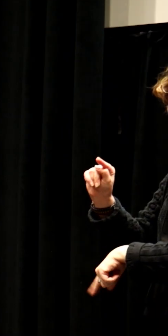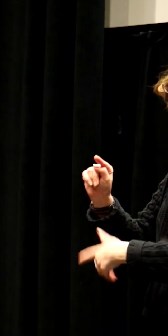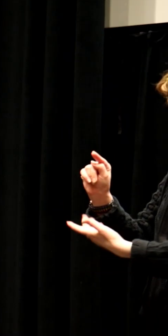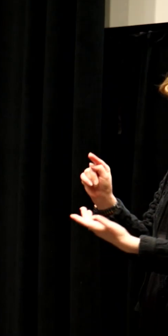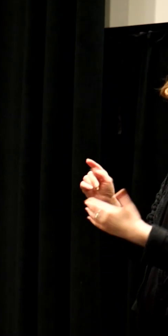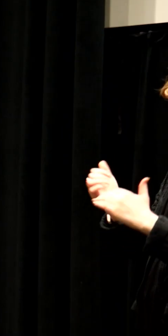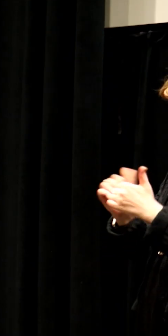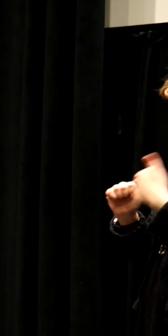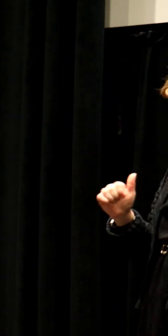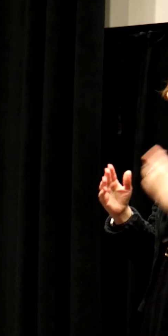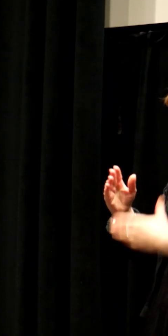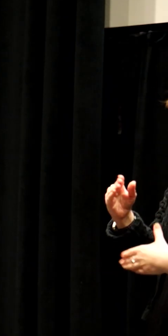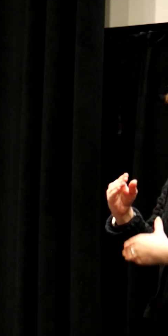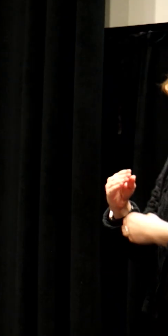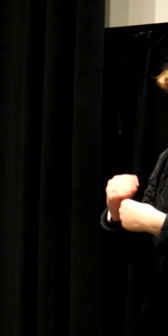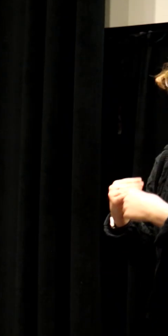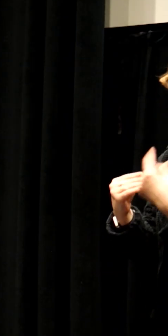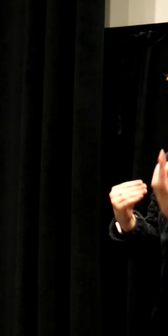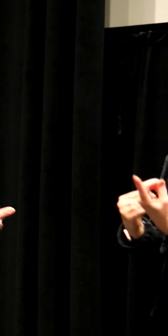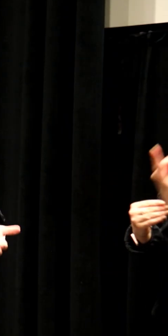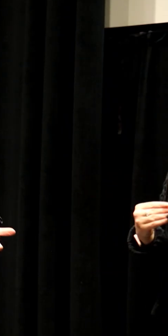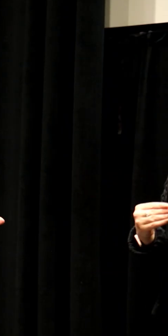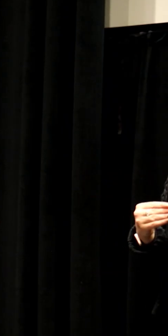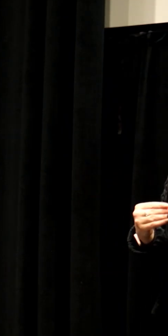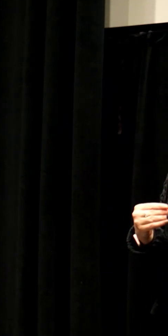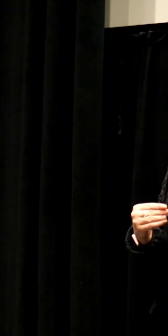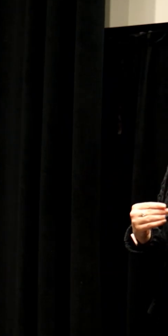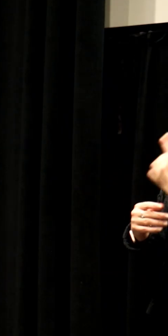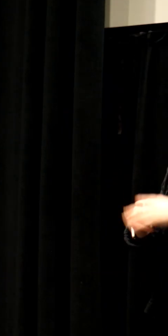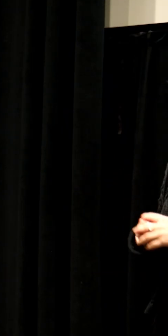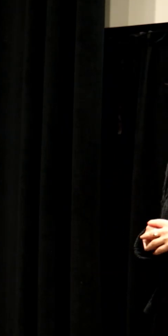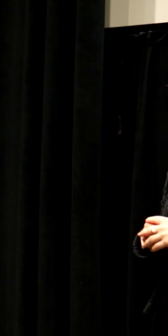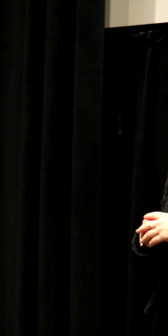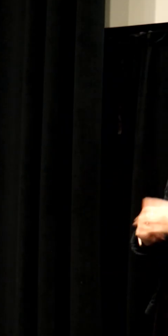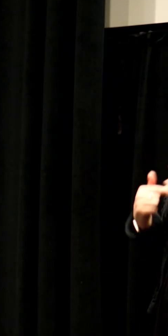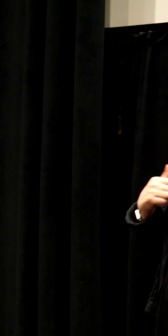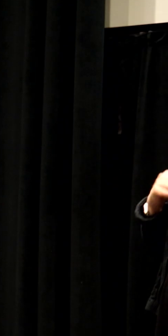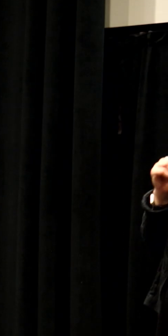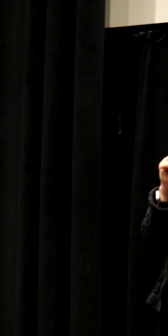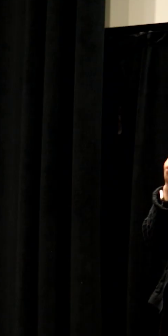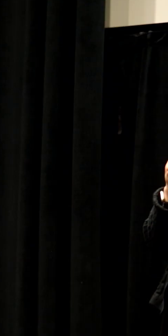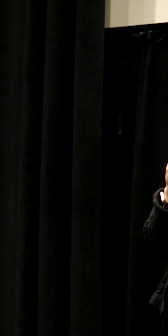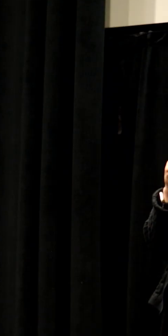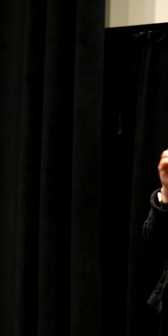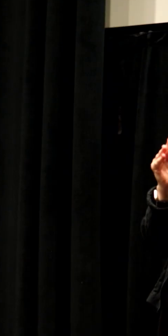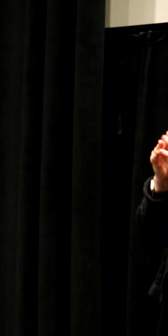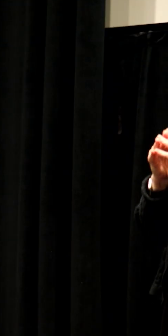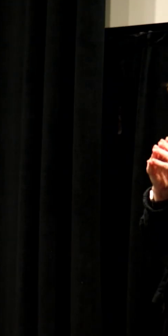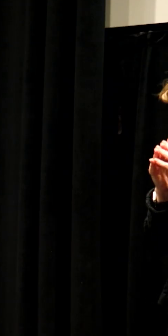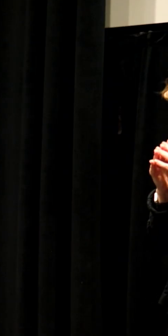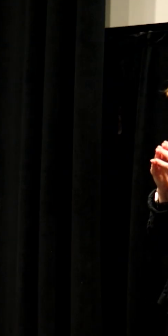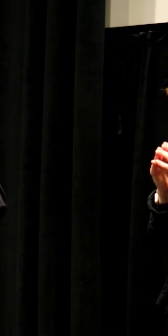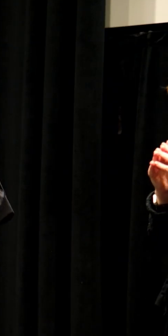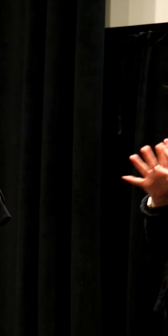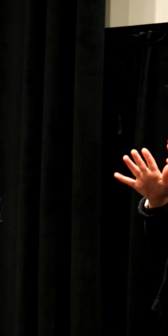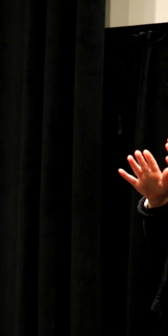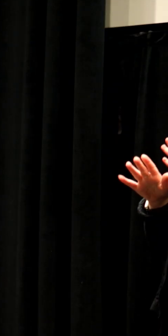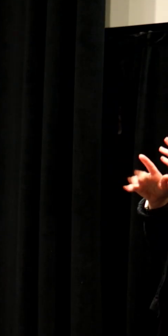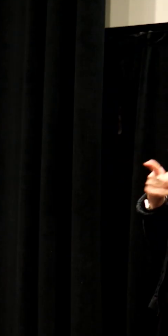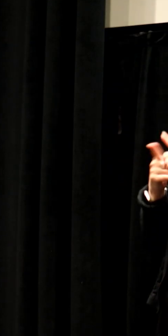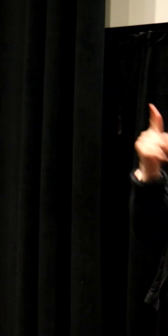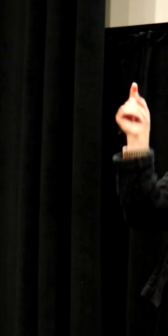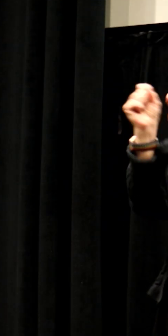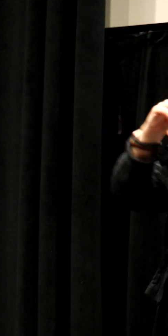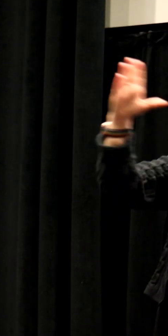know. So as someone who started a small, very small, tiny spec, when you think of design